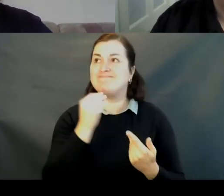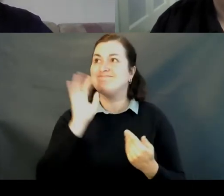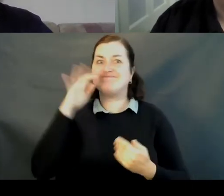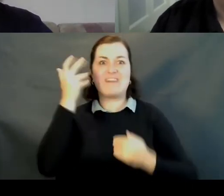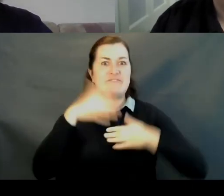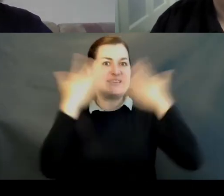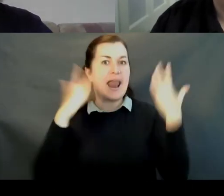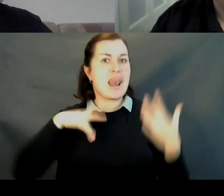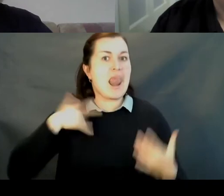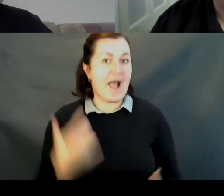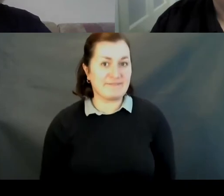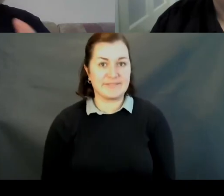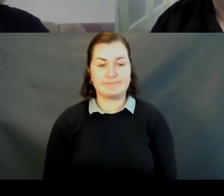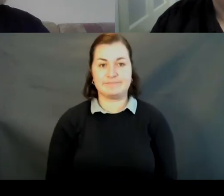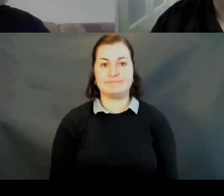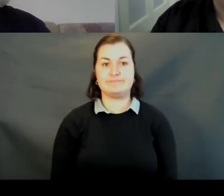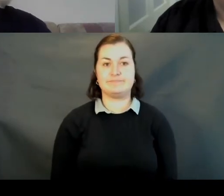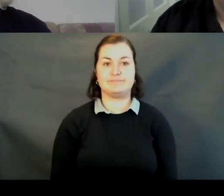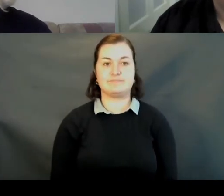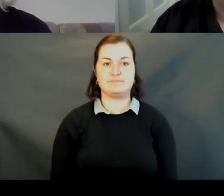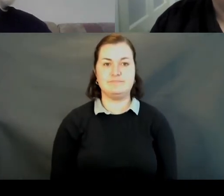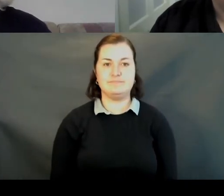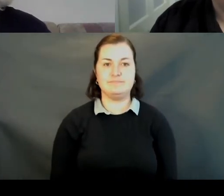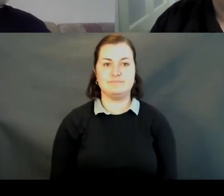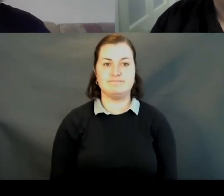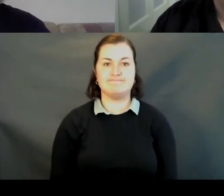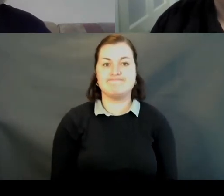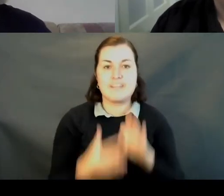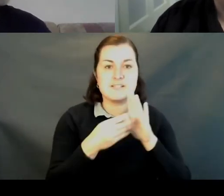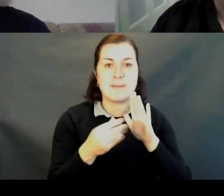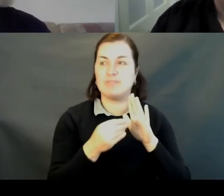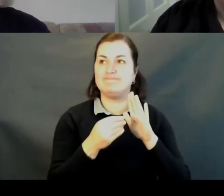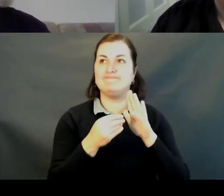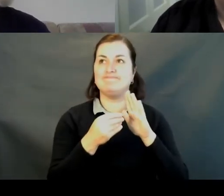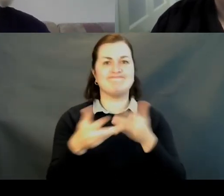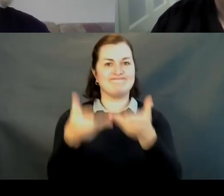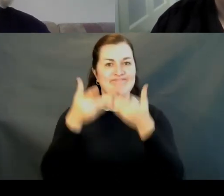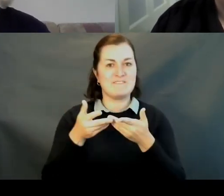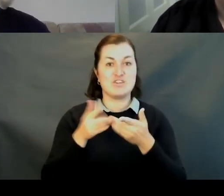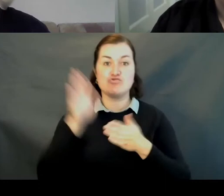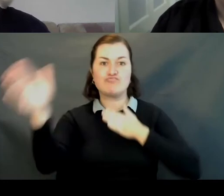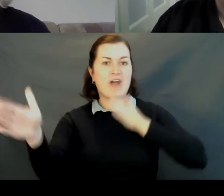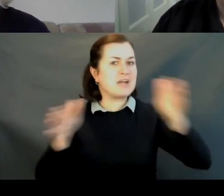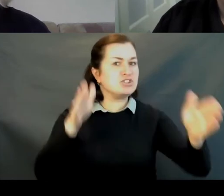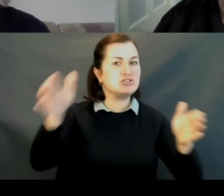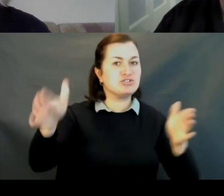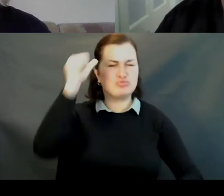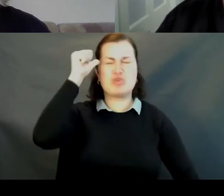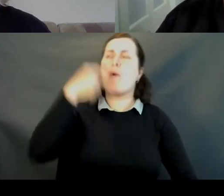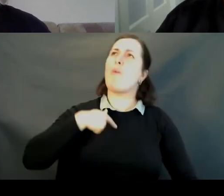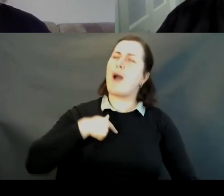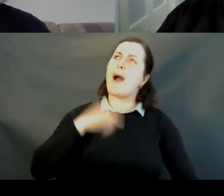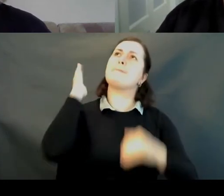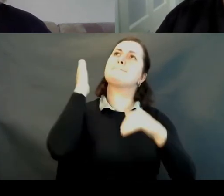lives. If you are being given directions and you know that you have to pass a green wall, even if you